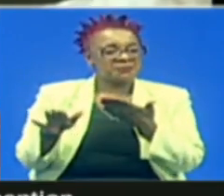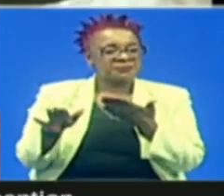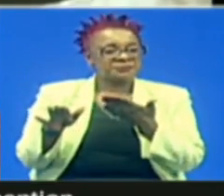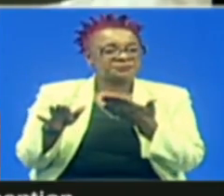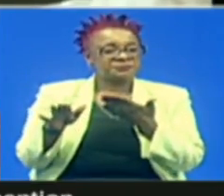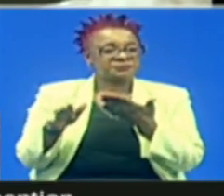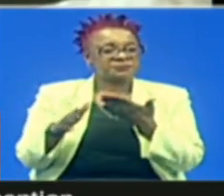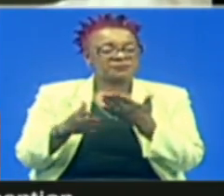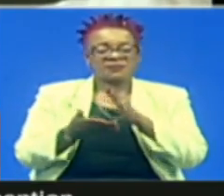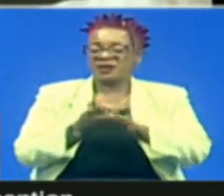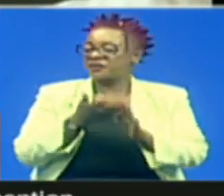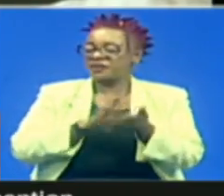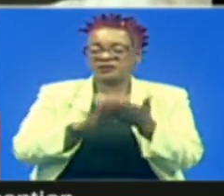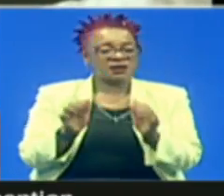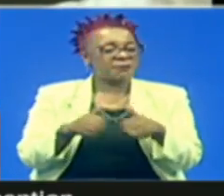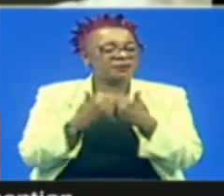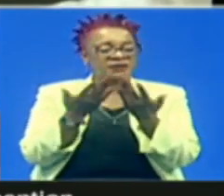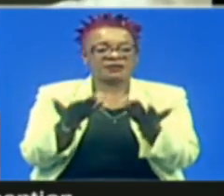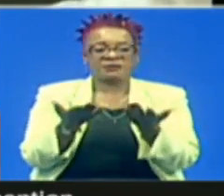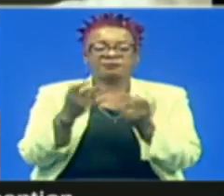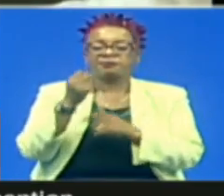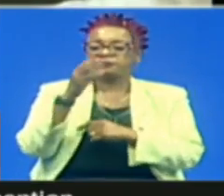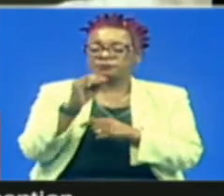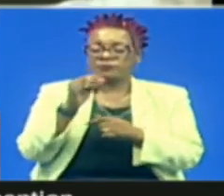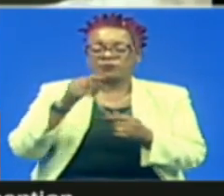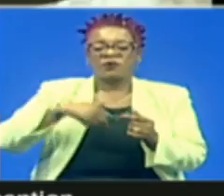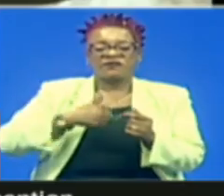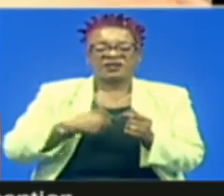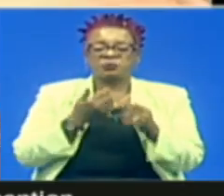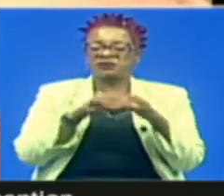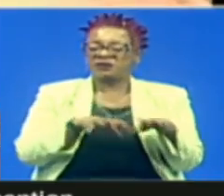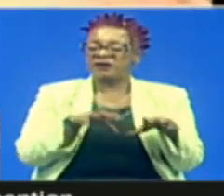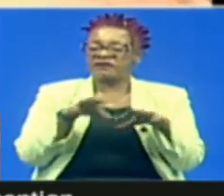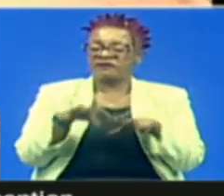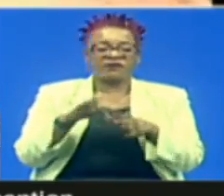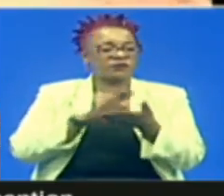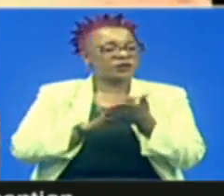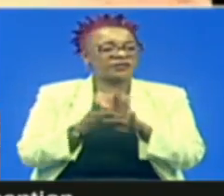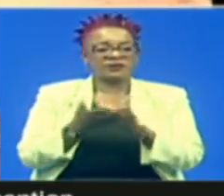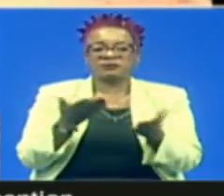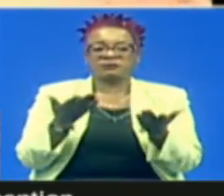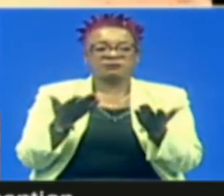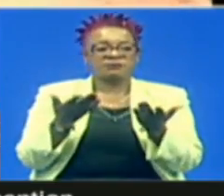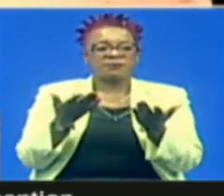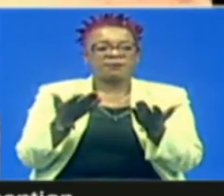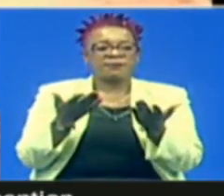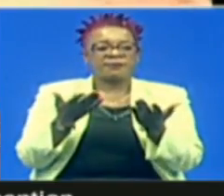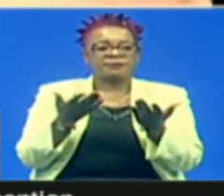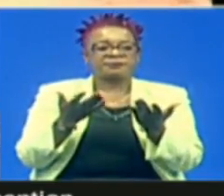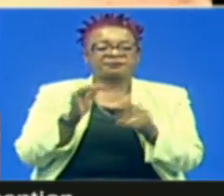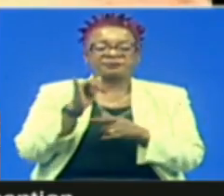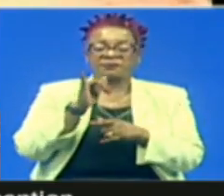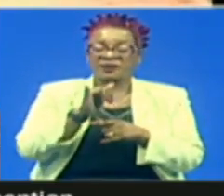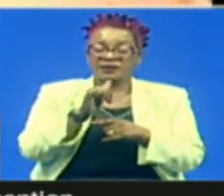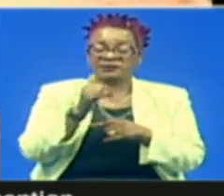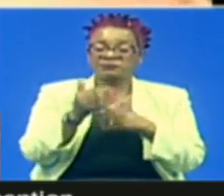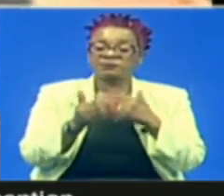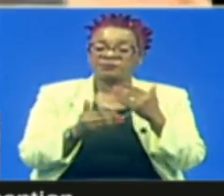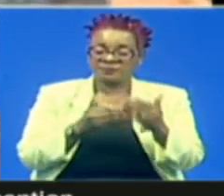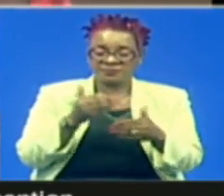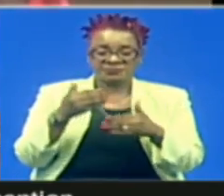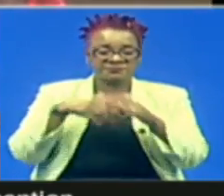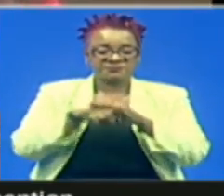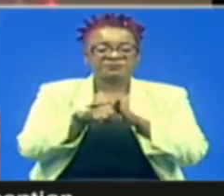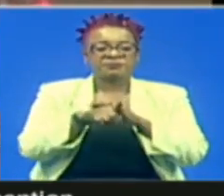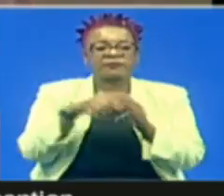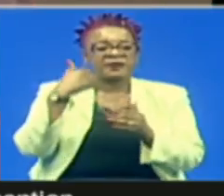hakuna mambo mazuri huko. Sasa tunaona tunateseka tu bure. The painstaking process of visiting the patients